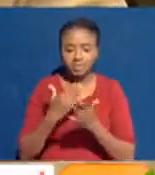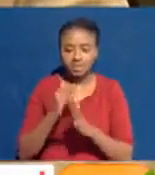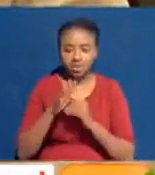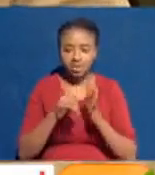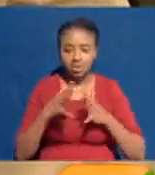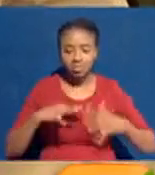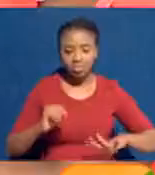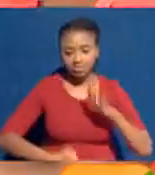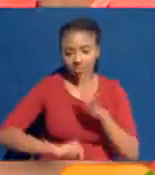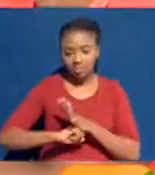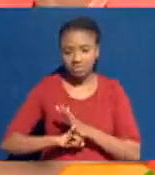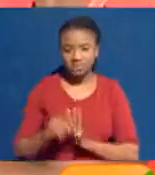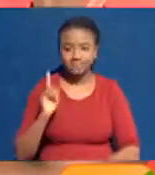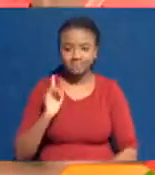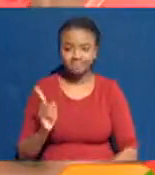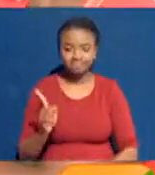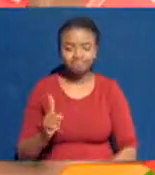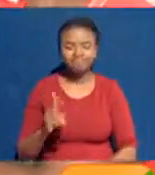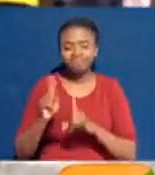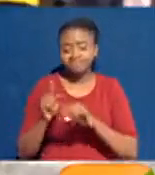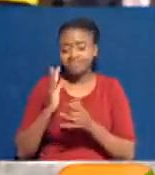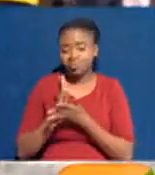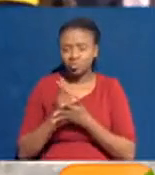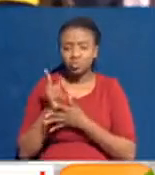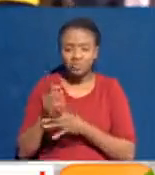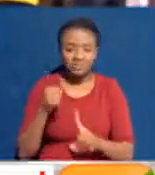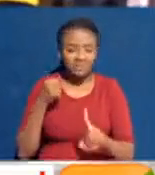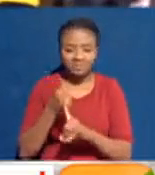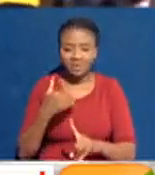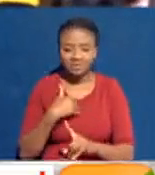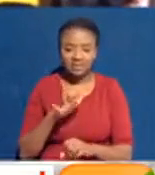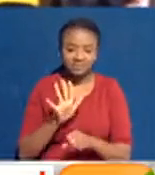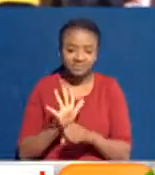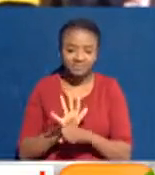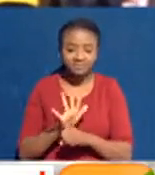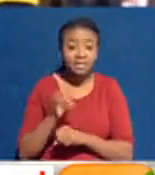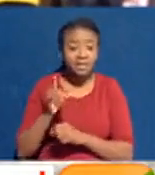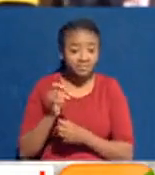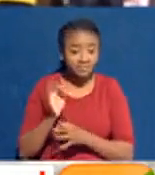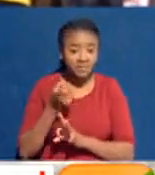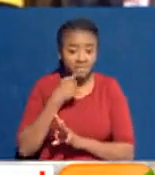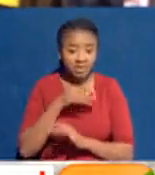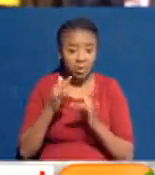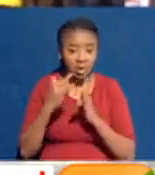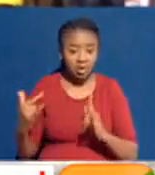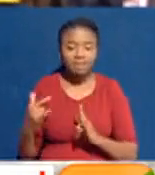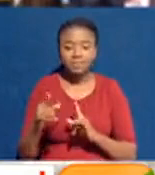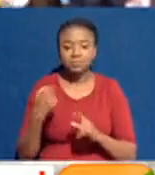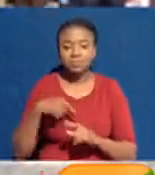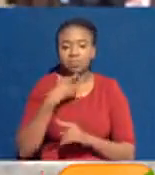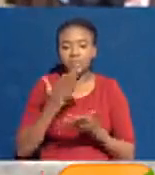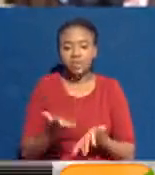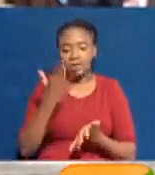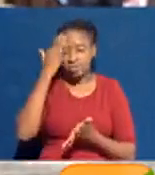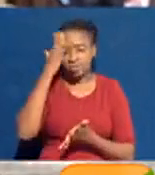camp. And what I can say is that the impact has been there. We know what now we are supposed to do,